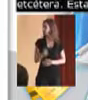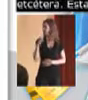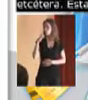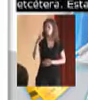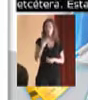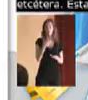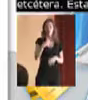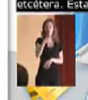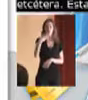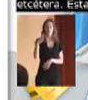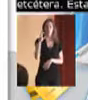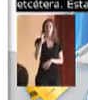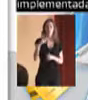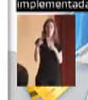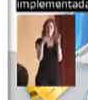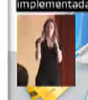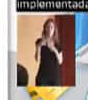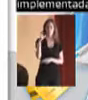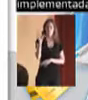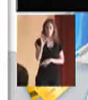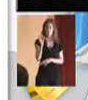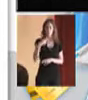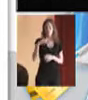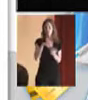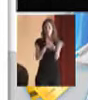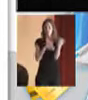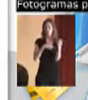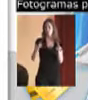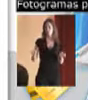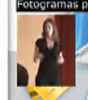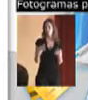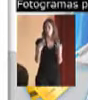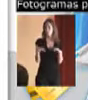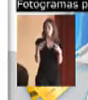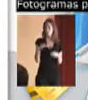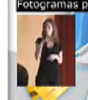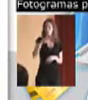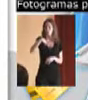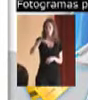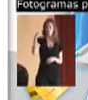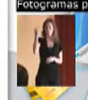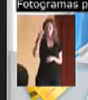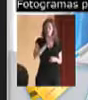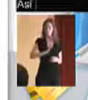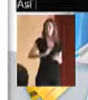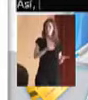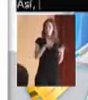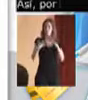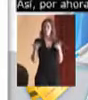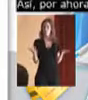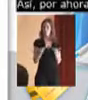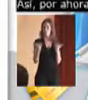at some 150 frames per second in a regular PC, and we consider that for now it is being a